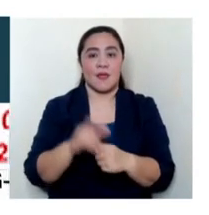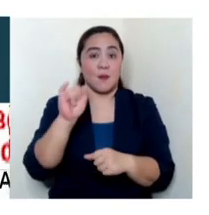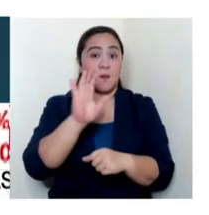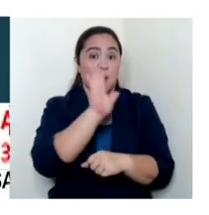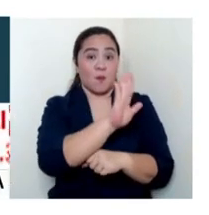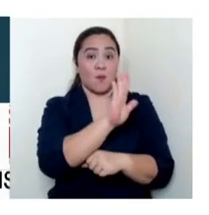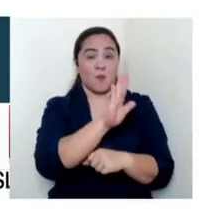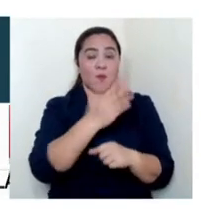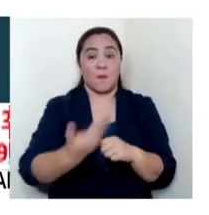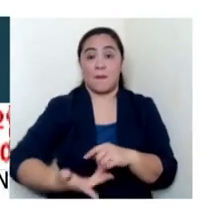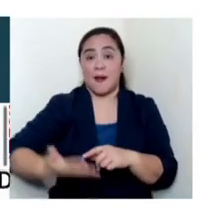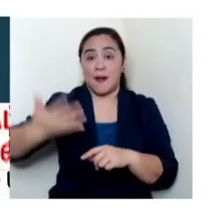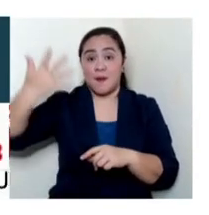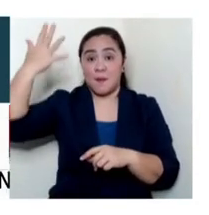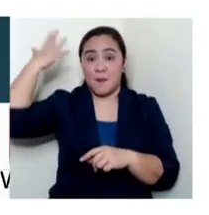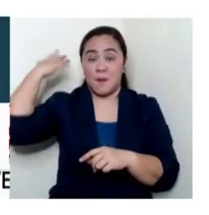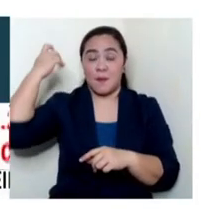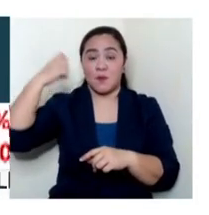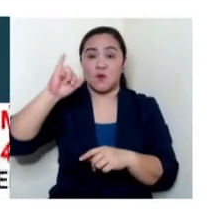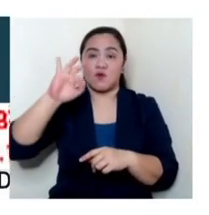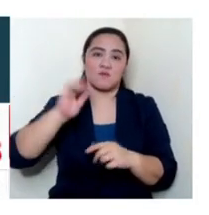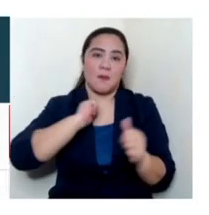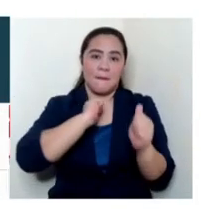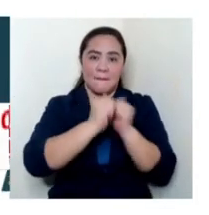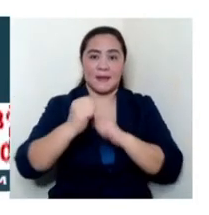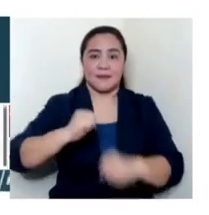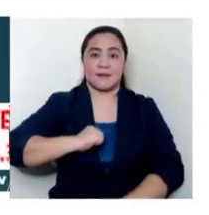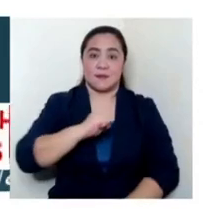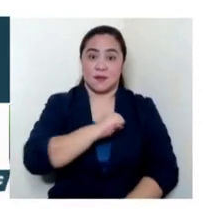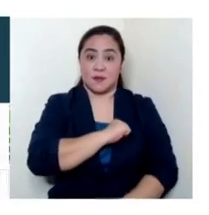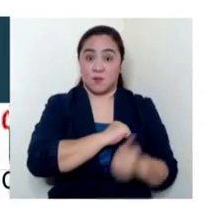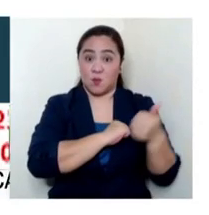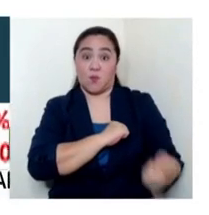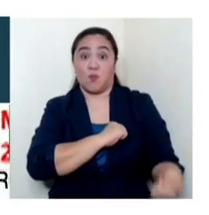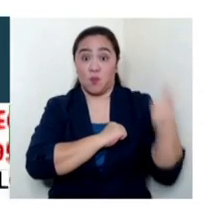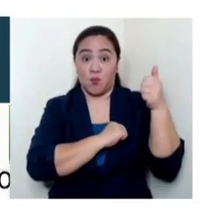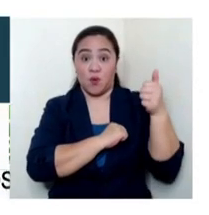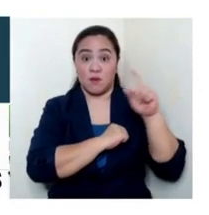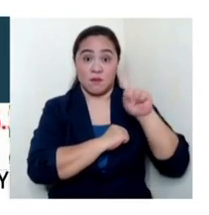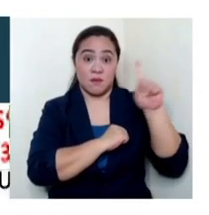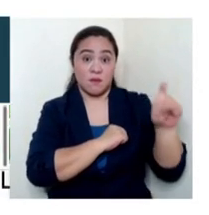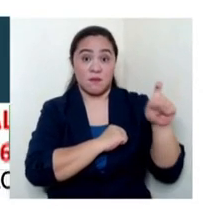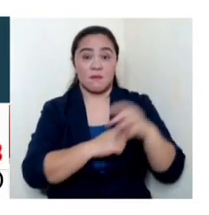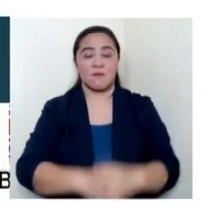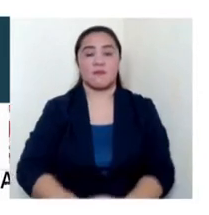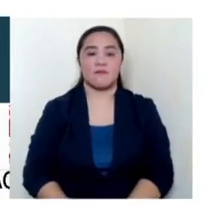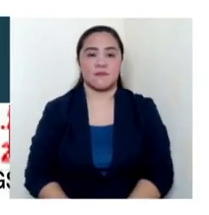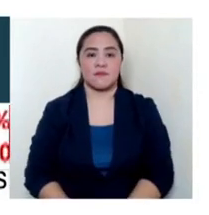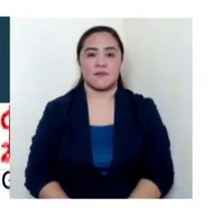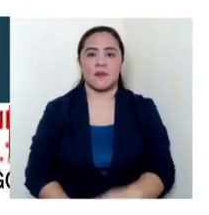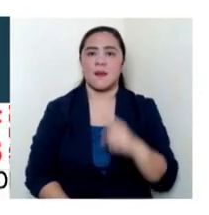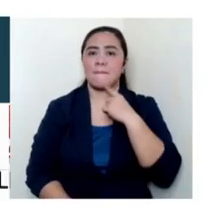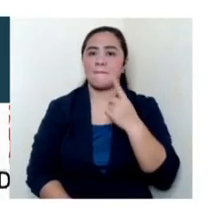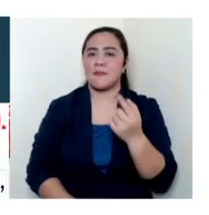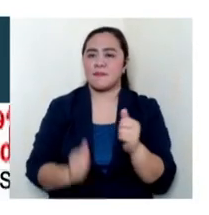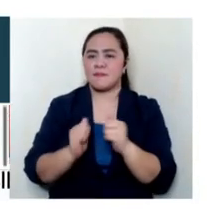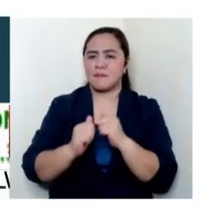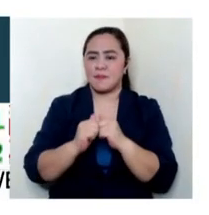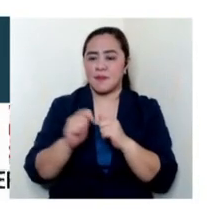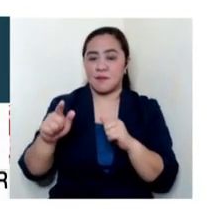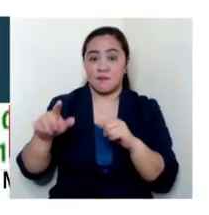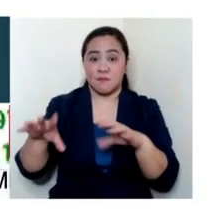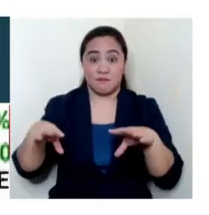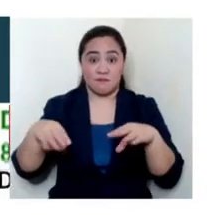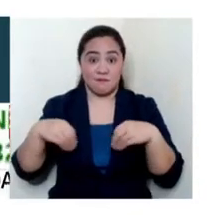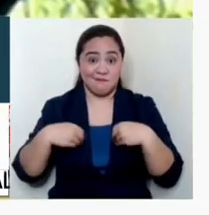In your path to the Senate, if you so win? I don't call it compartmentalizing, Carmina. I'd